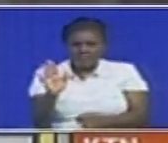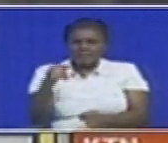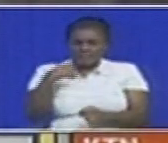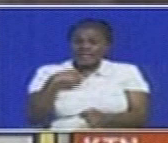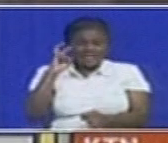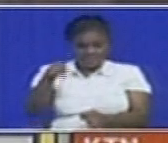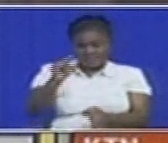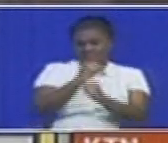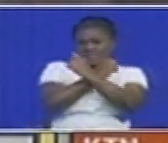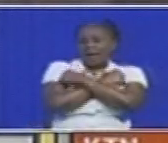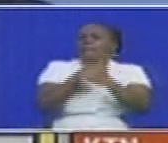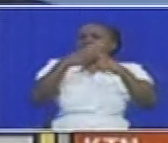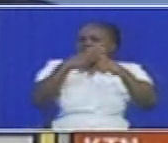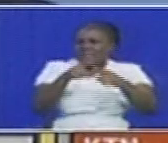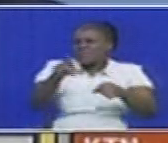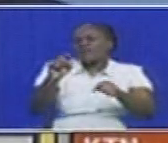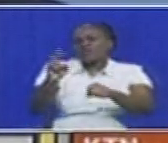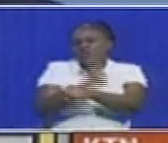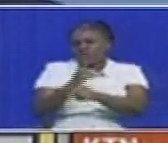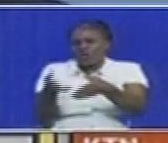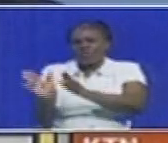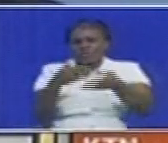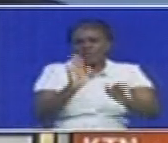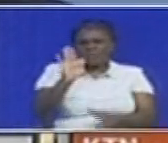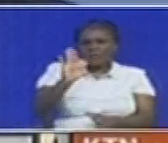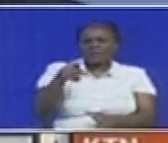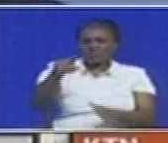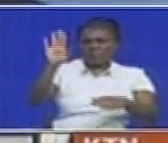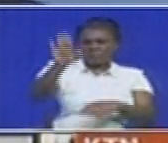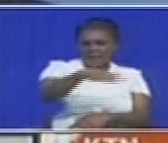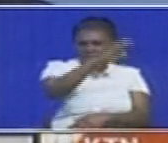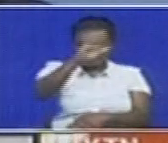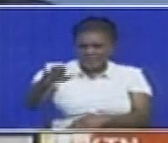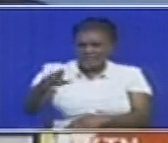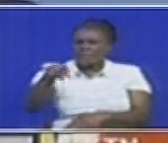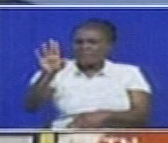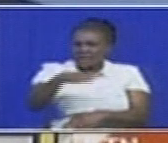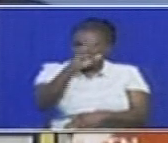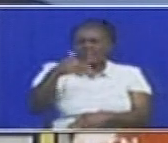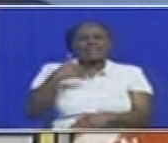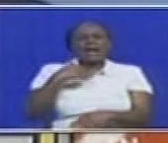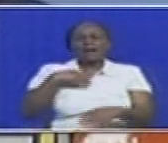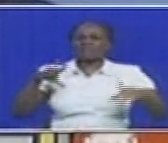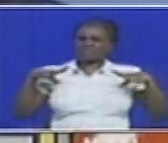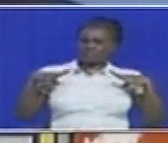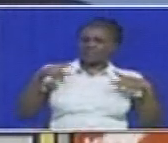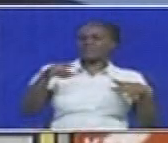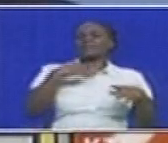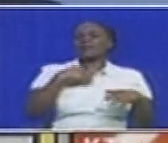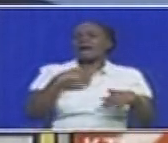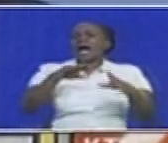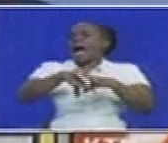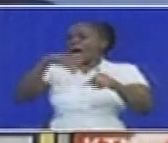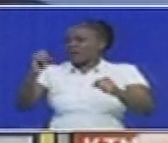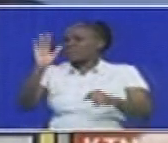passion. But he should not use the opportunity that he has in parliament. And parliament is privileged. He can say what he wants to say in parliament. But outside